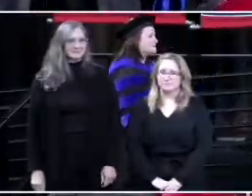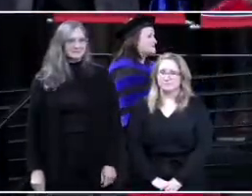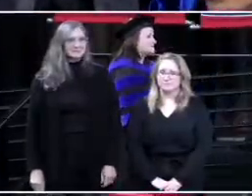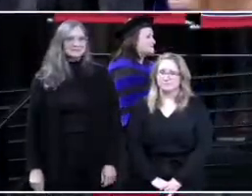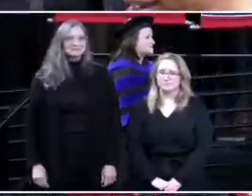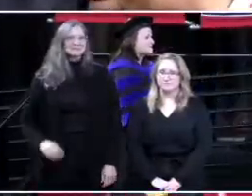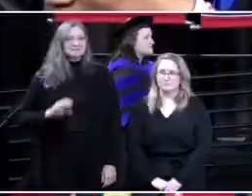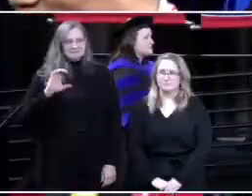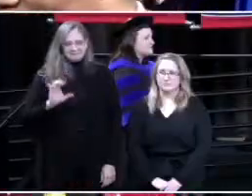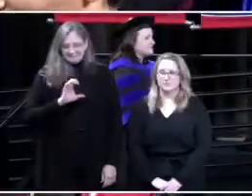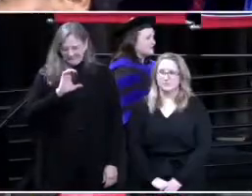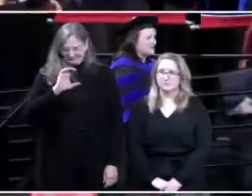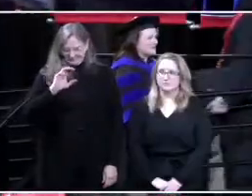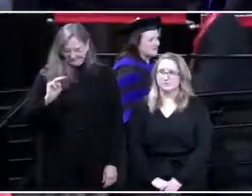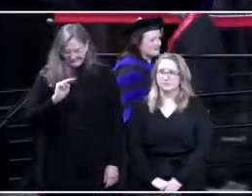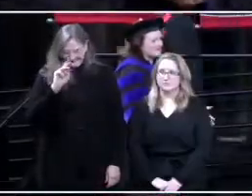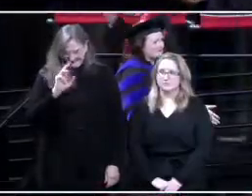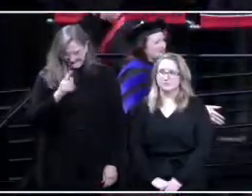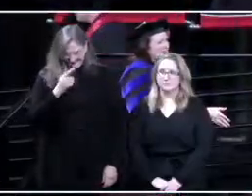Callista Malin Godwin.